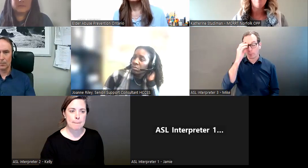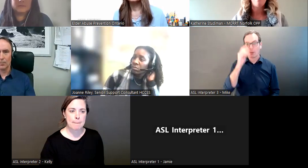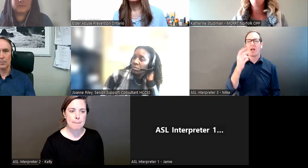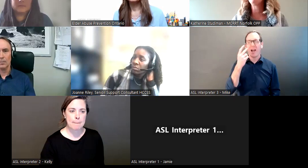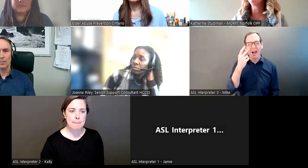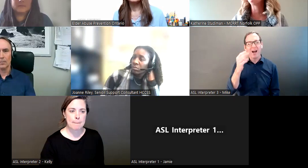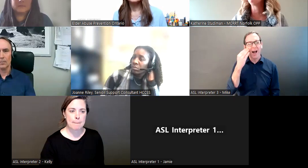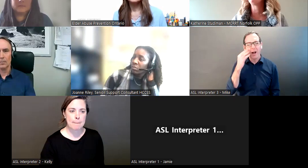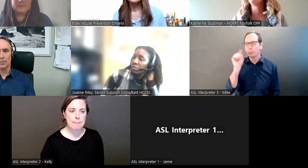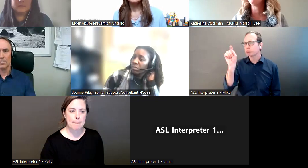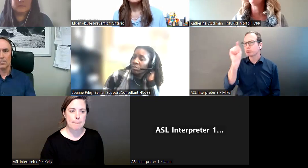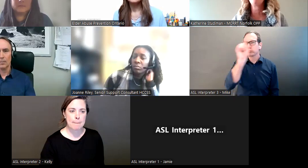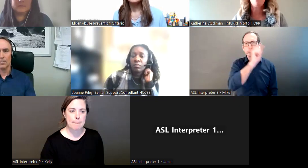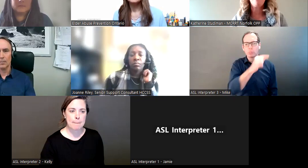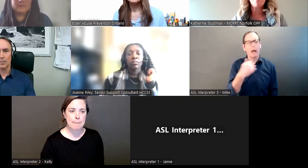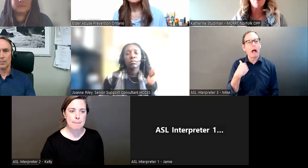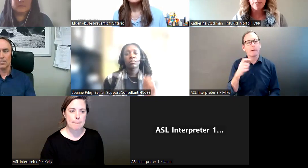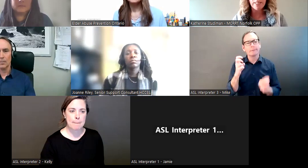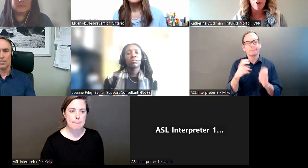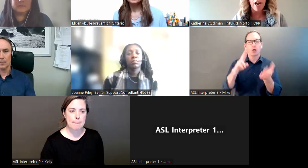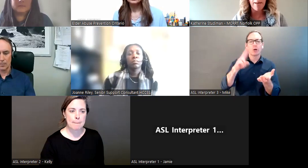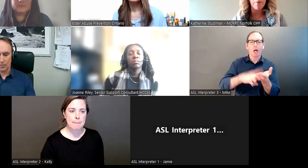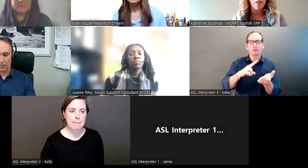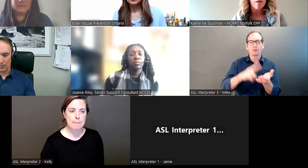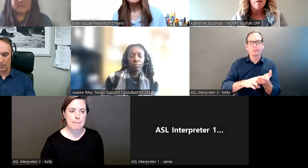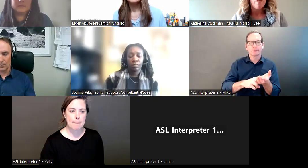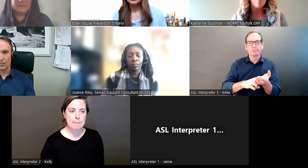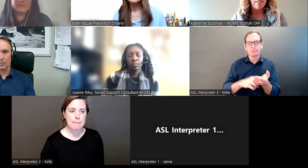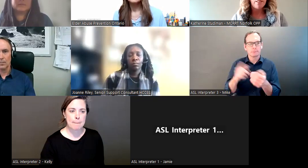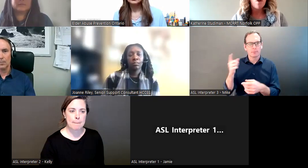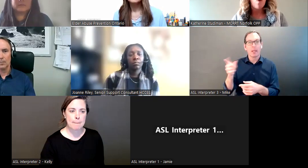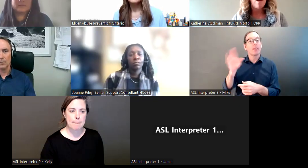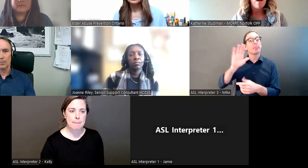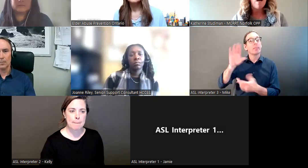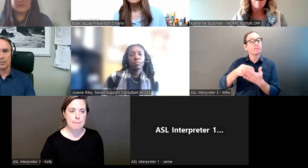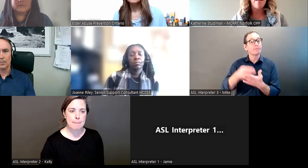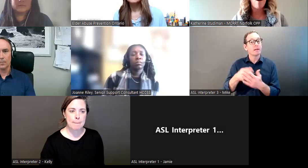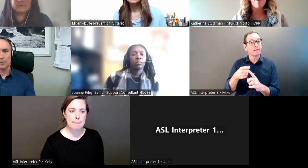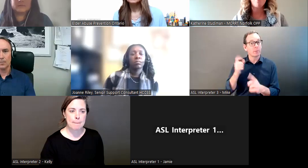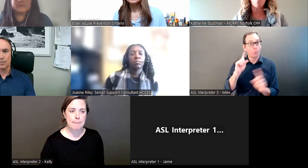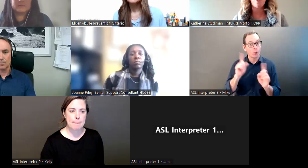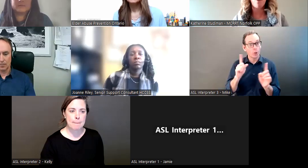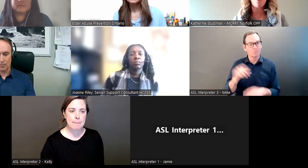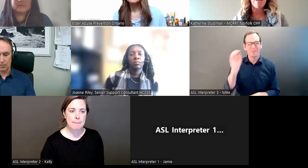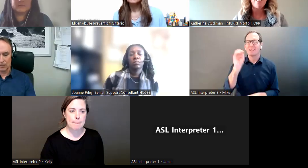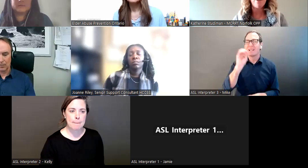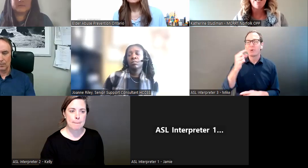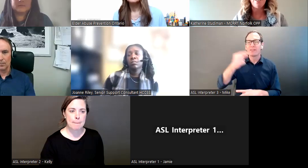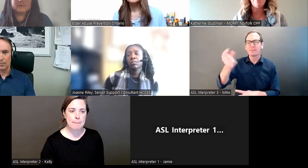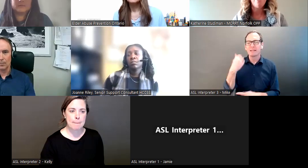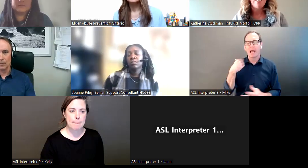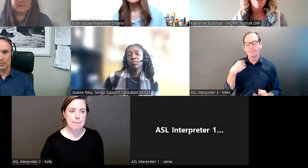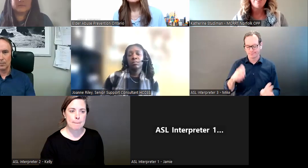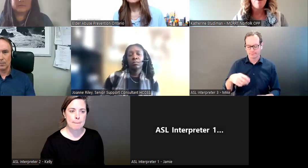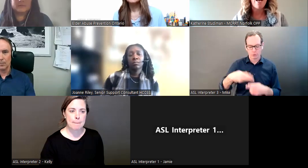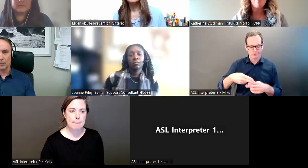operating, I believe they receive their funding through proceeds of crime. So they kind of have to go on a contract year to